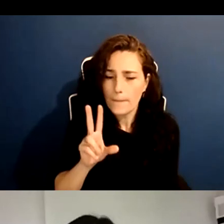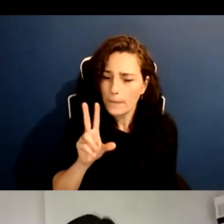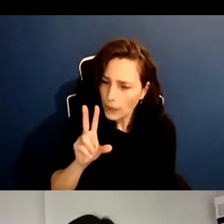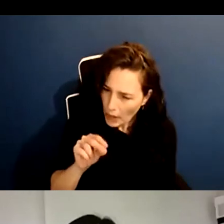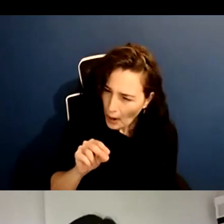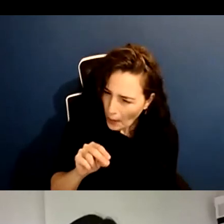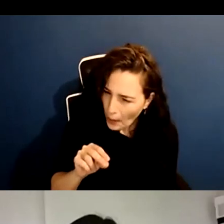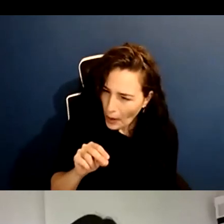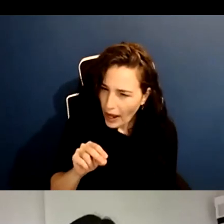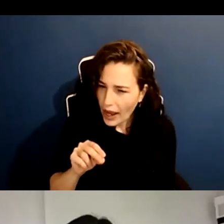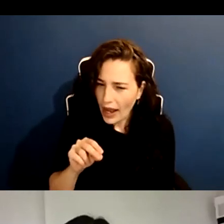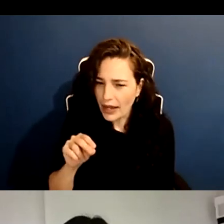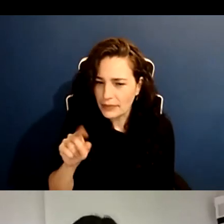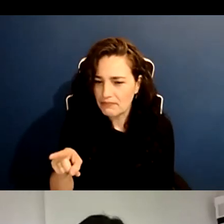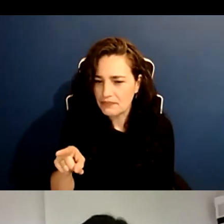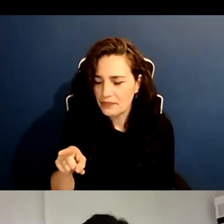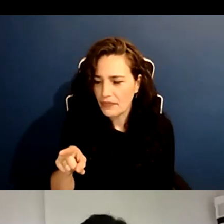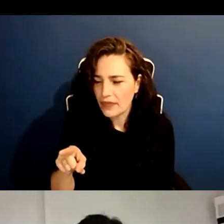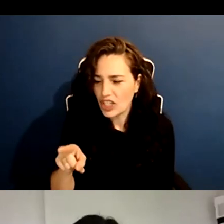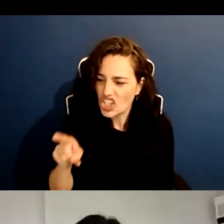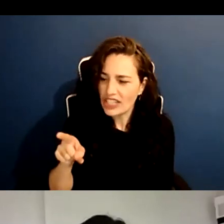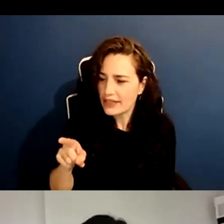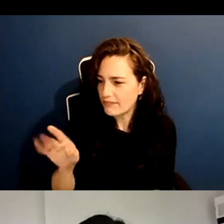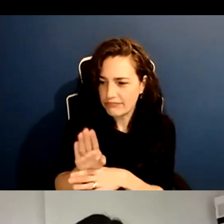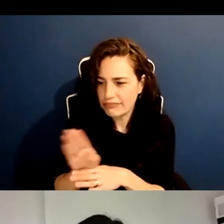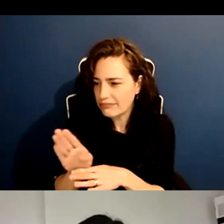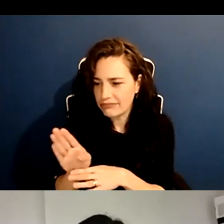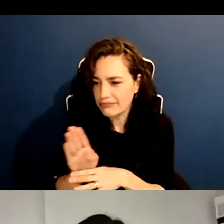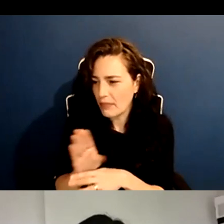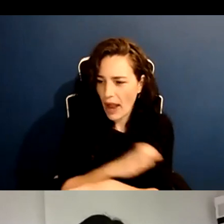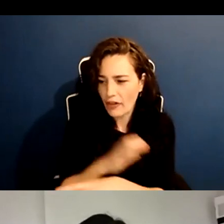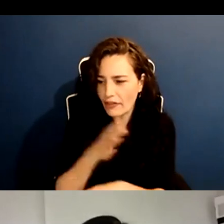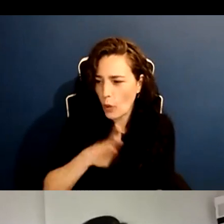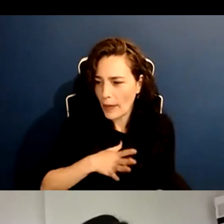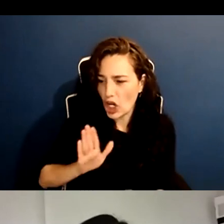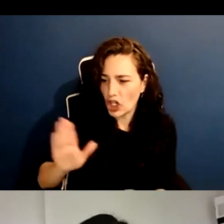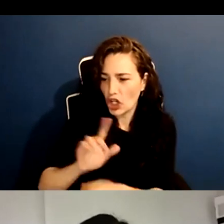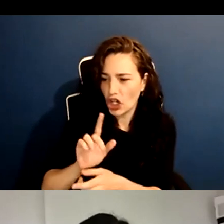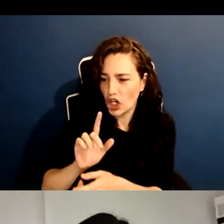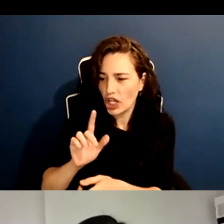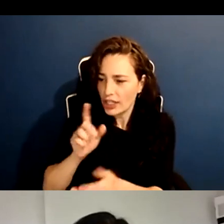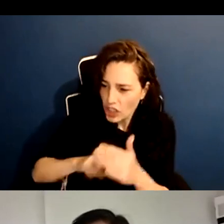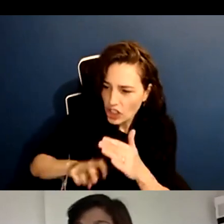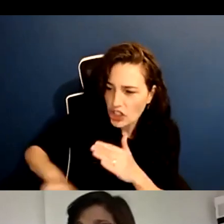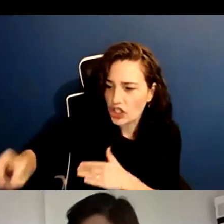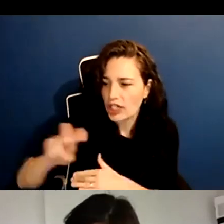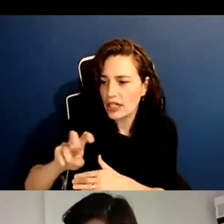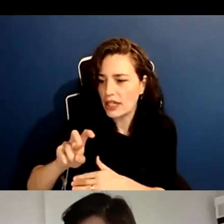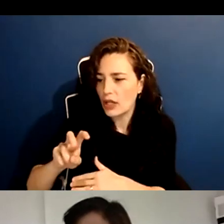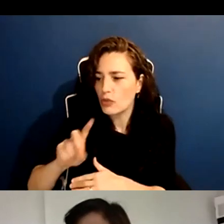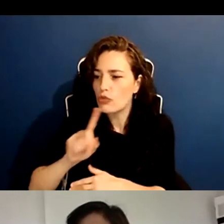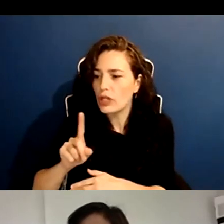other stuff. And her journey transmuted into being one of helping the freedom fighters